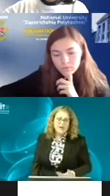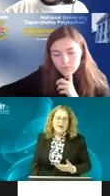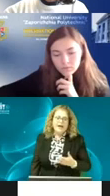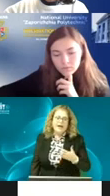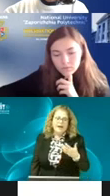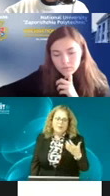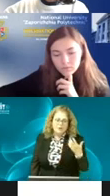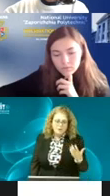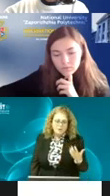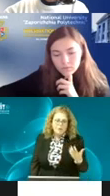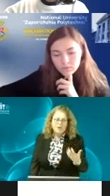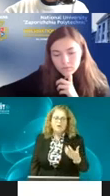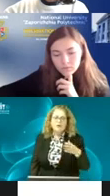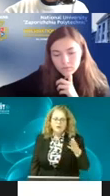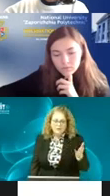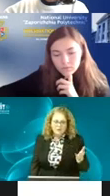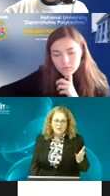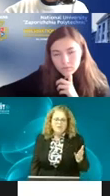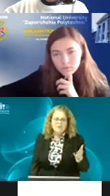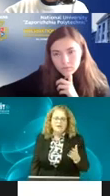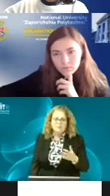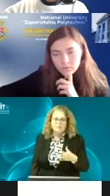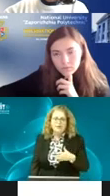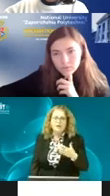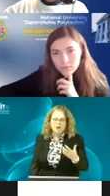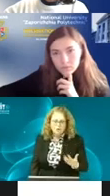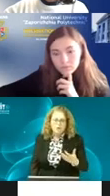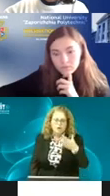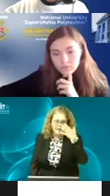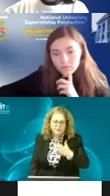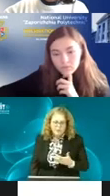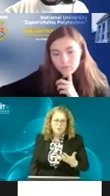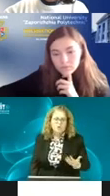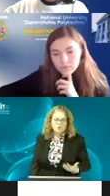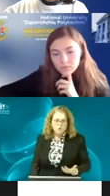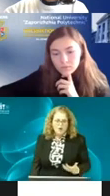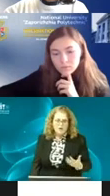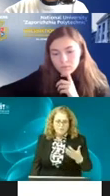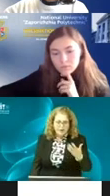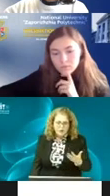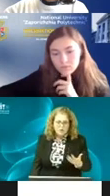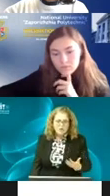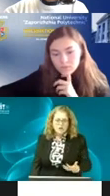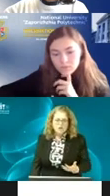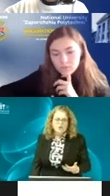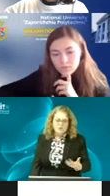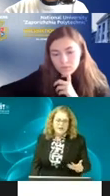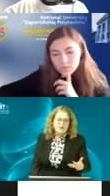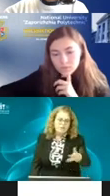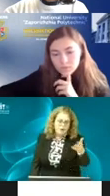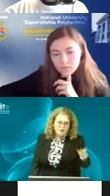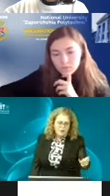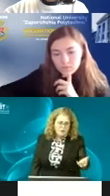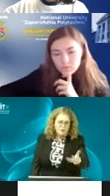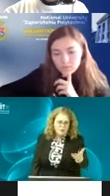used, when we talk about not being closed or exposed to our patient, so instead